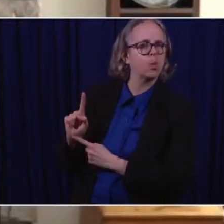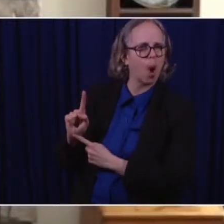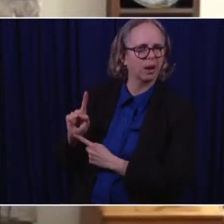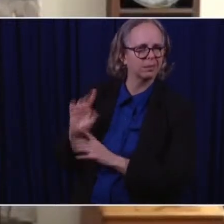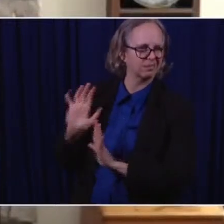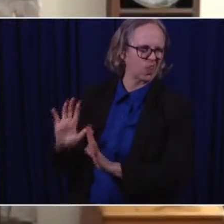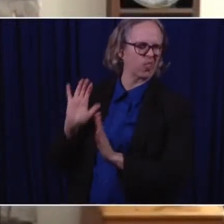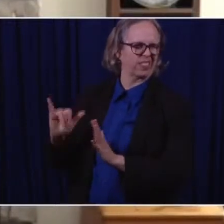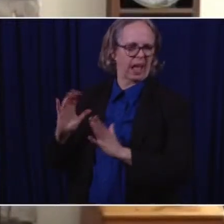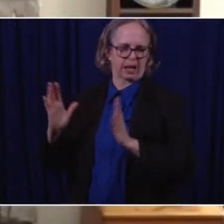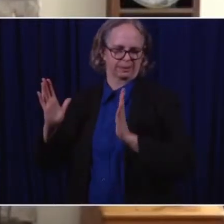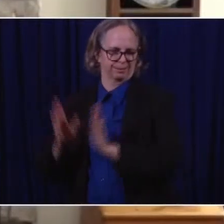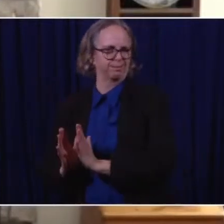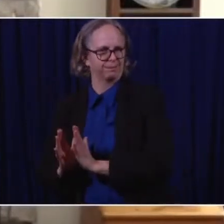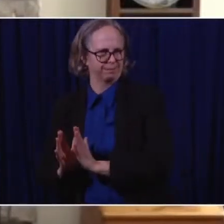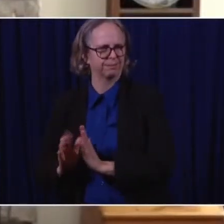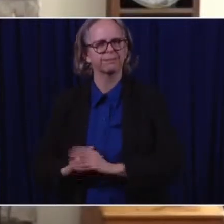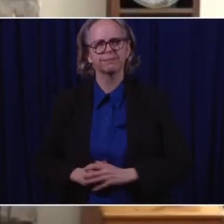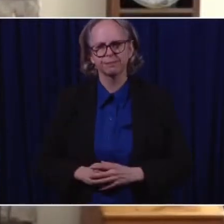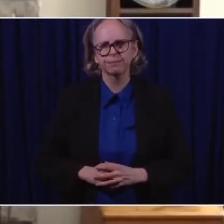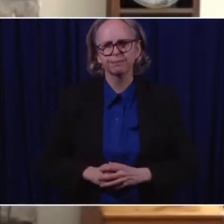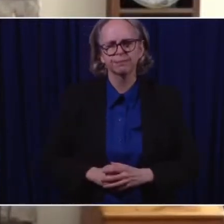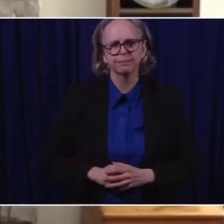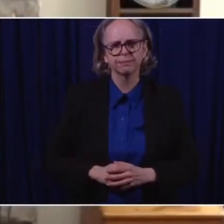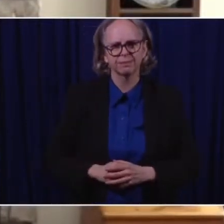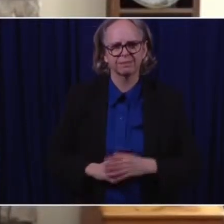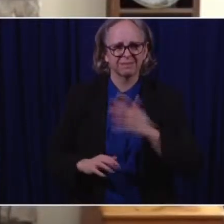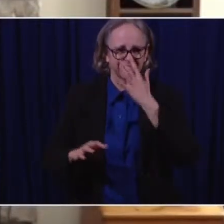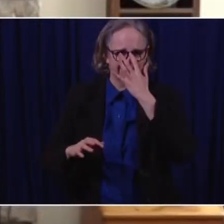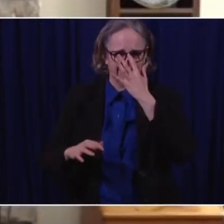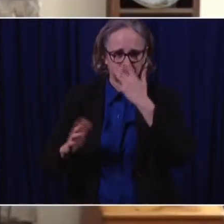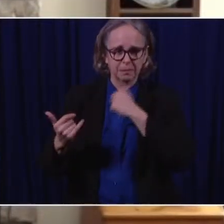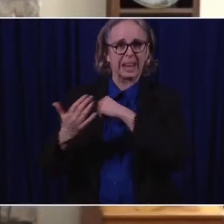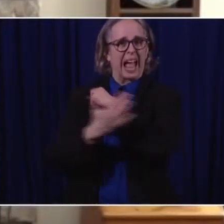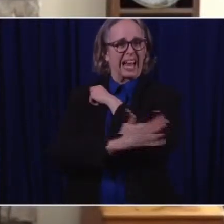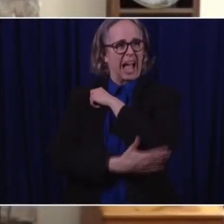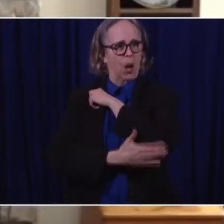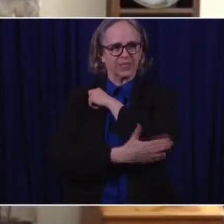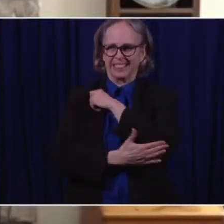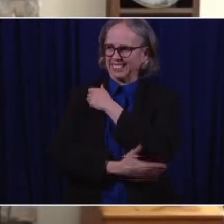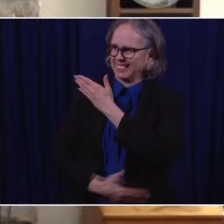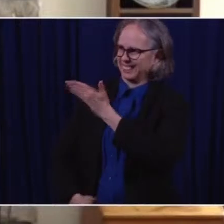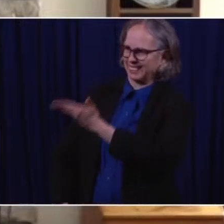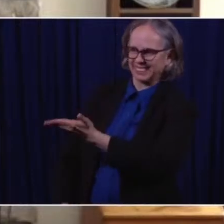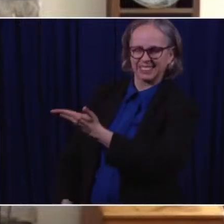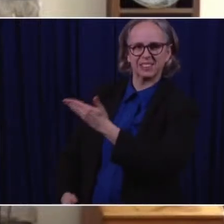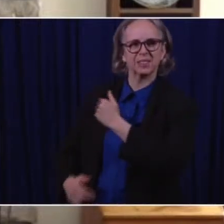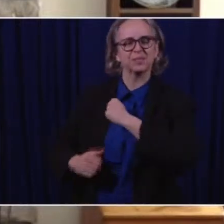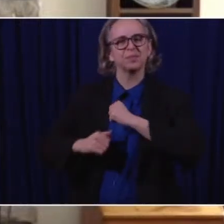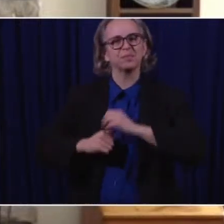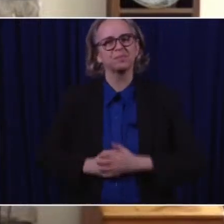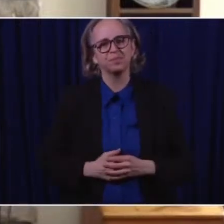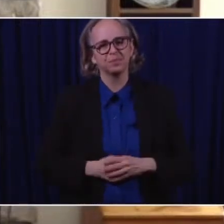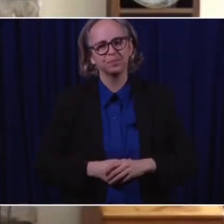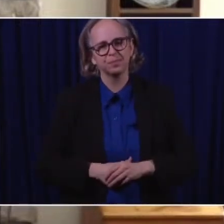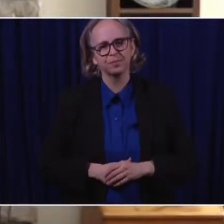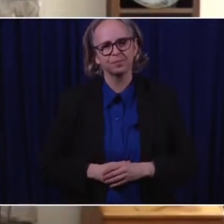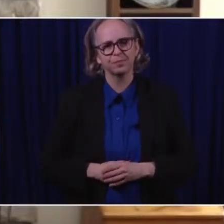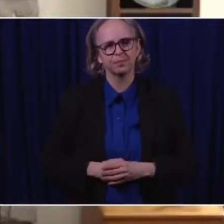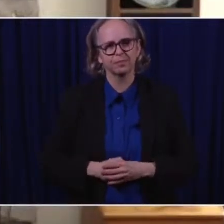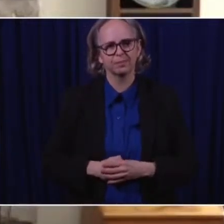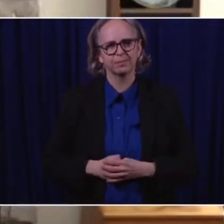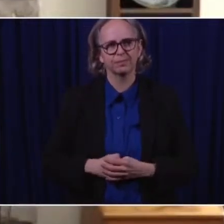Eric. This is our all counties ranked. Again, this is what we ask you to look at to see the spread in your county. We'll go to the next one,